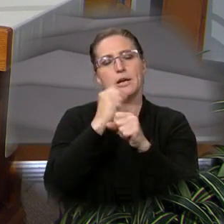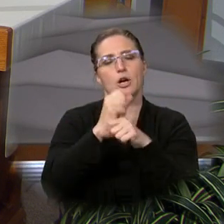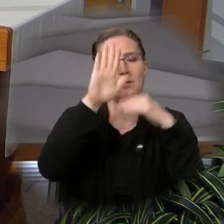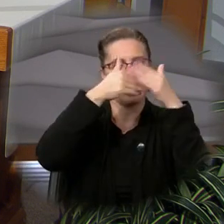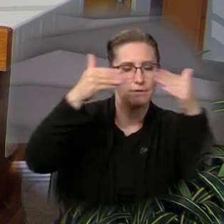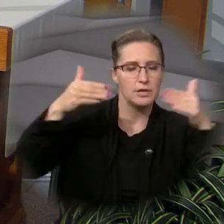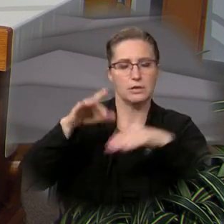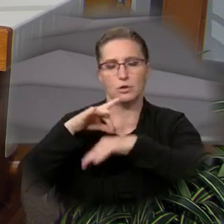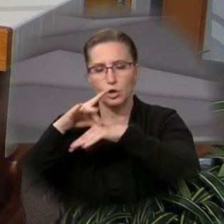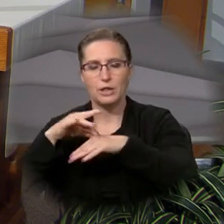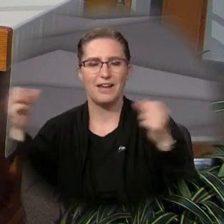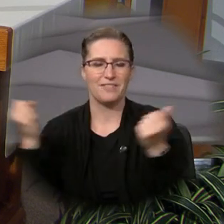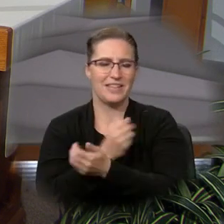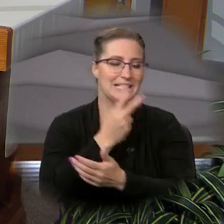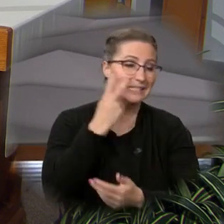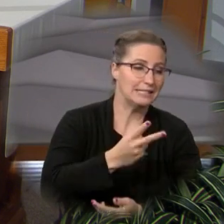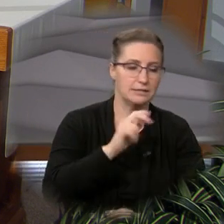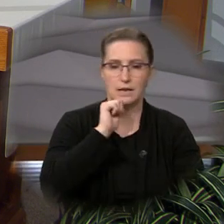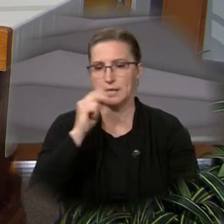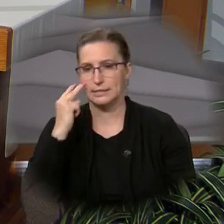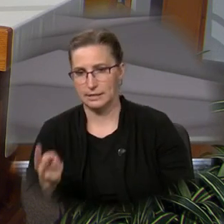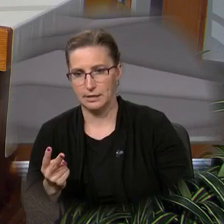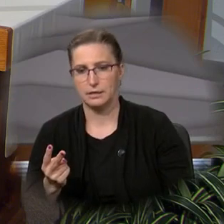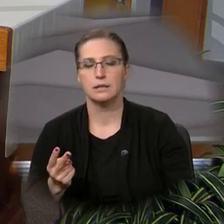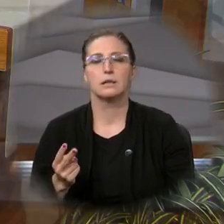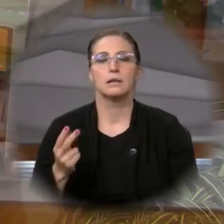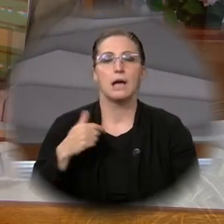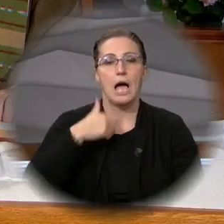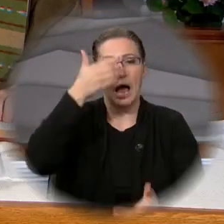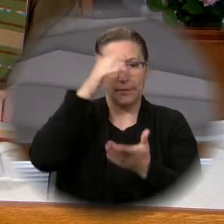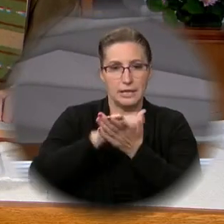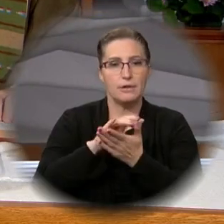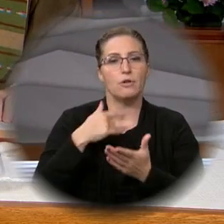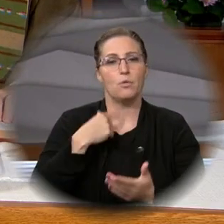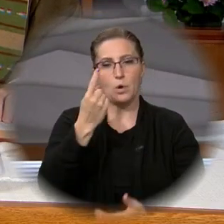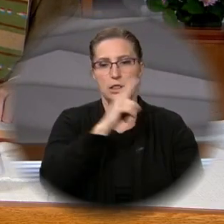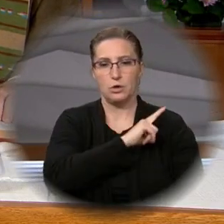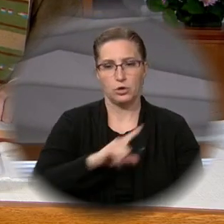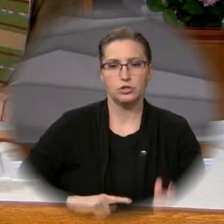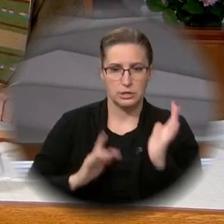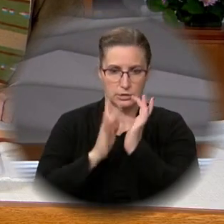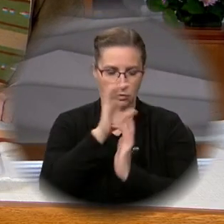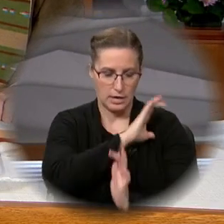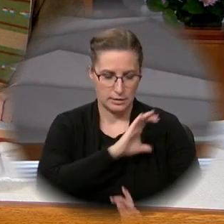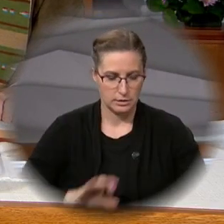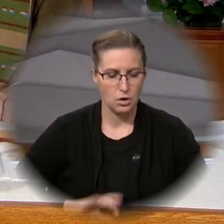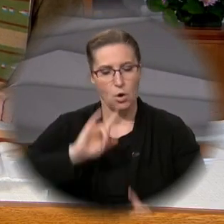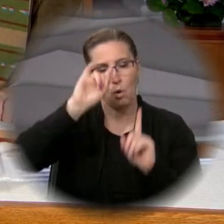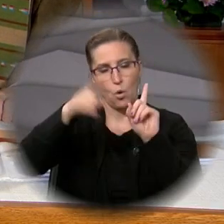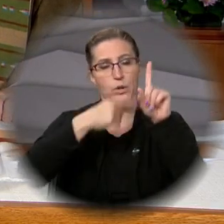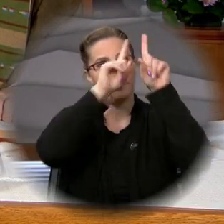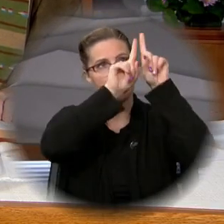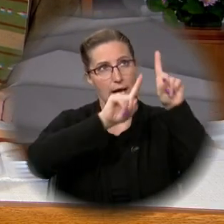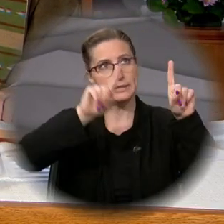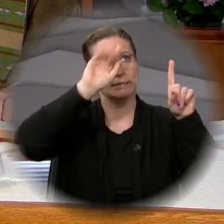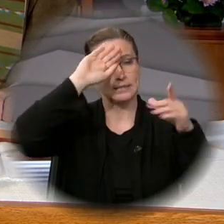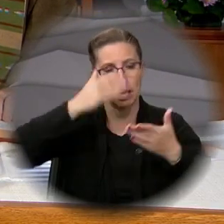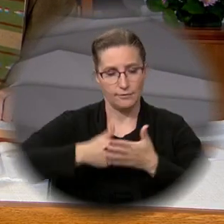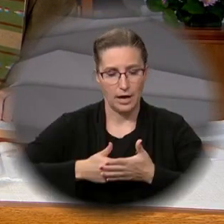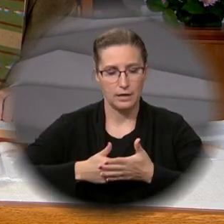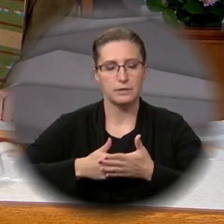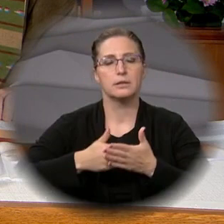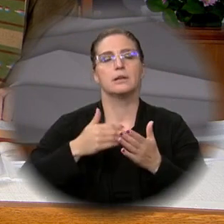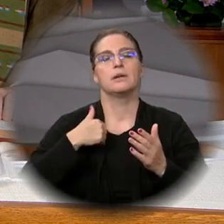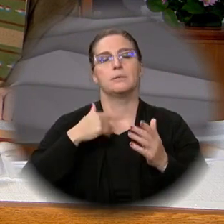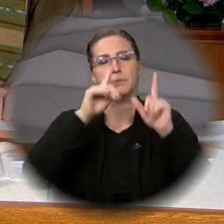of heaven and earth, of all things visible and invisible. I believe in one Lord Jesus Christ, the only begotten Son